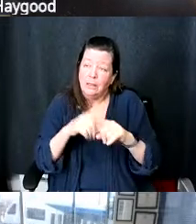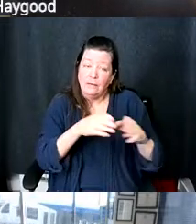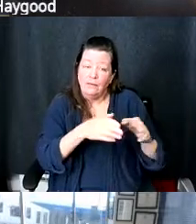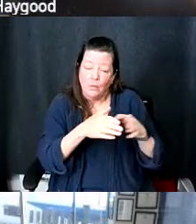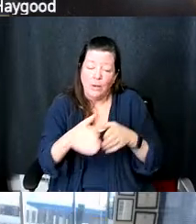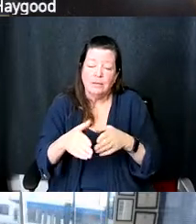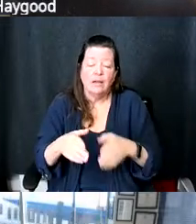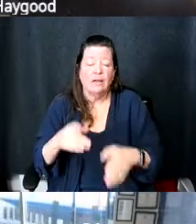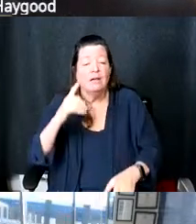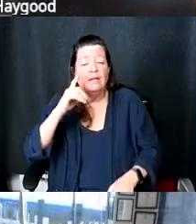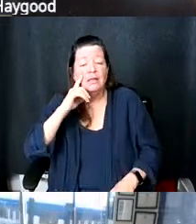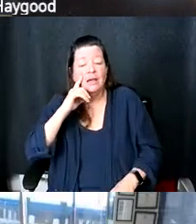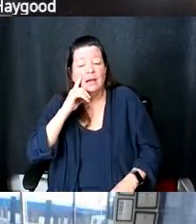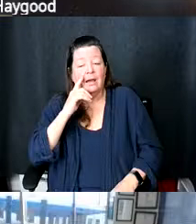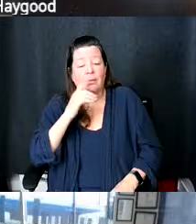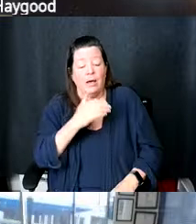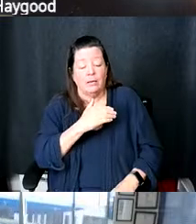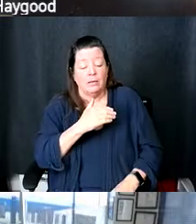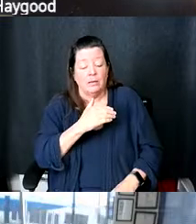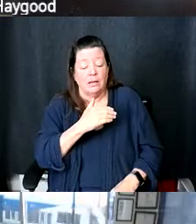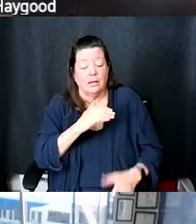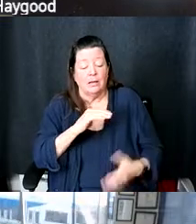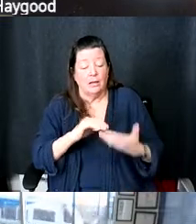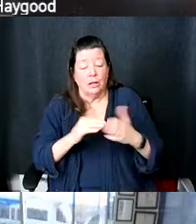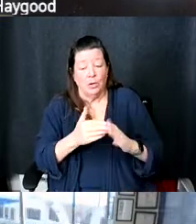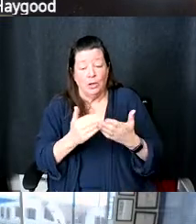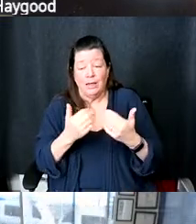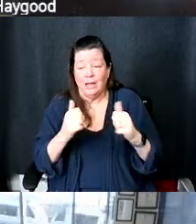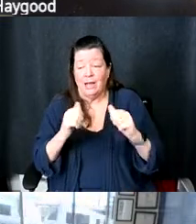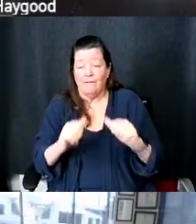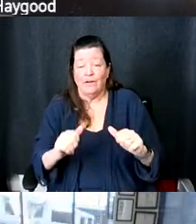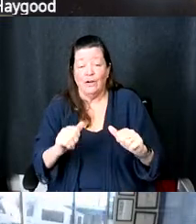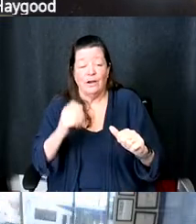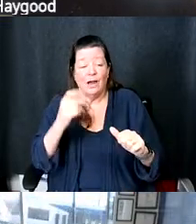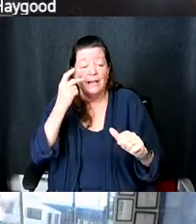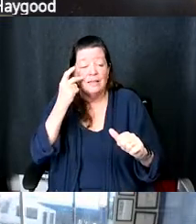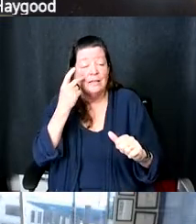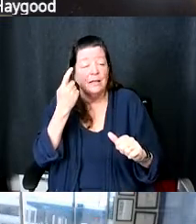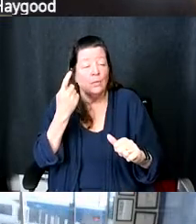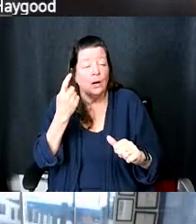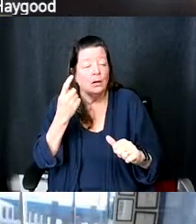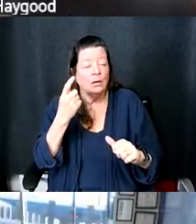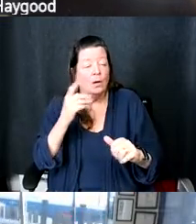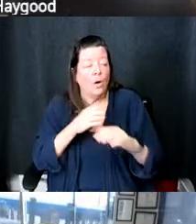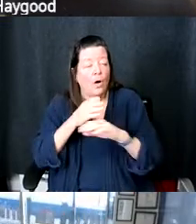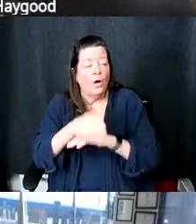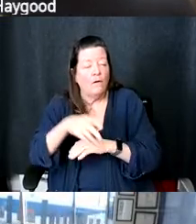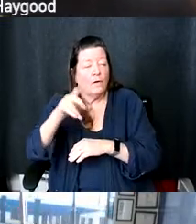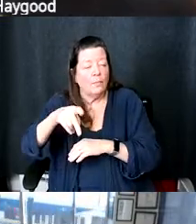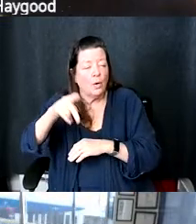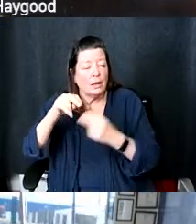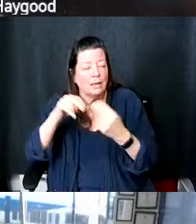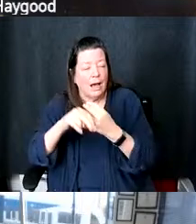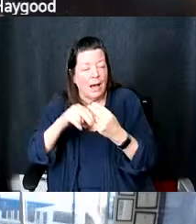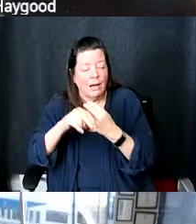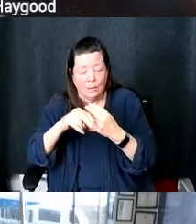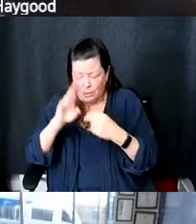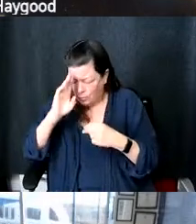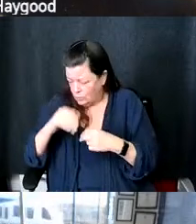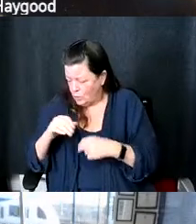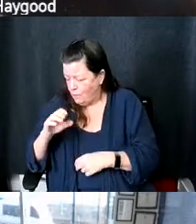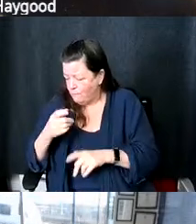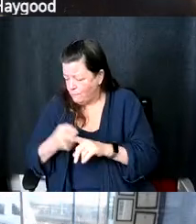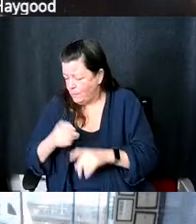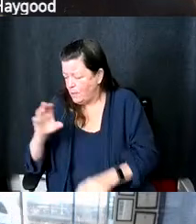community effort that I every once in a while see along the pathway along whatever Portland Highway along, that crosses from Columbia